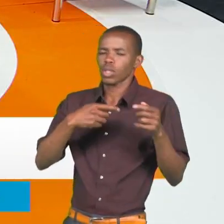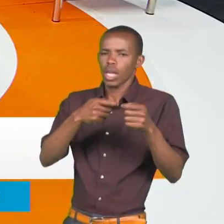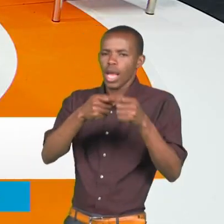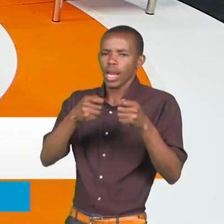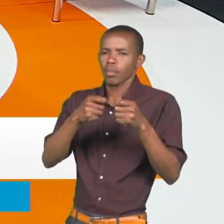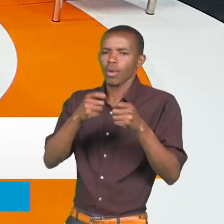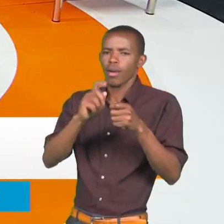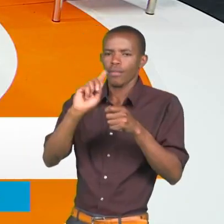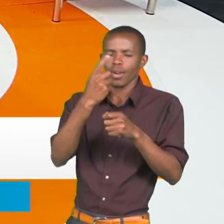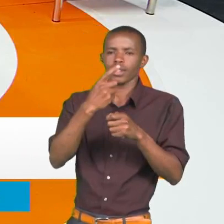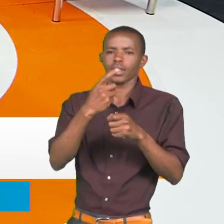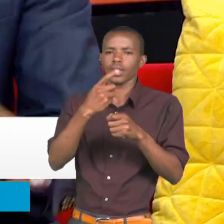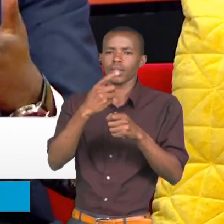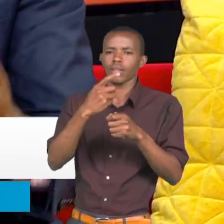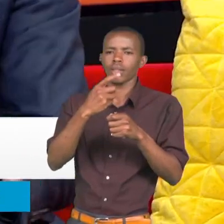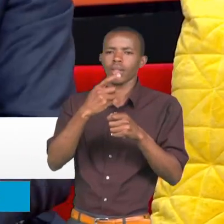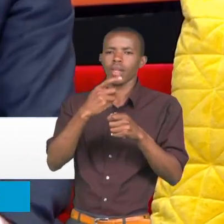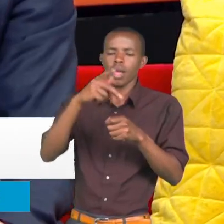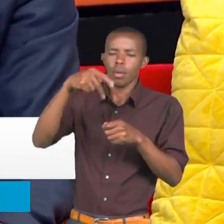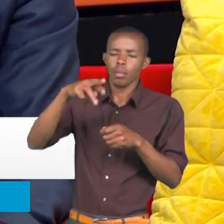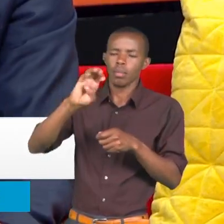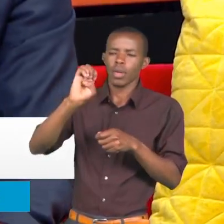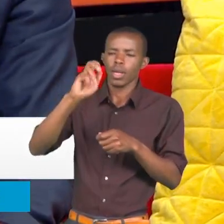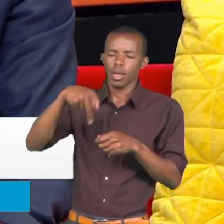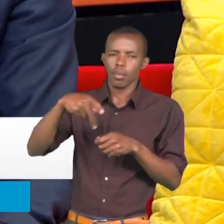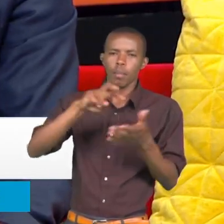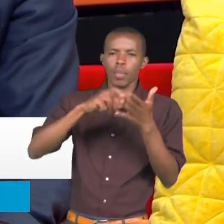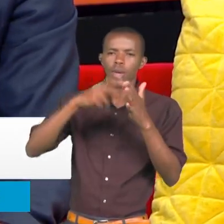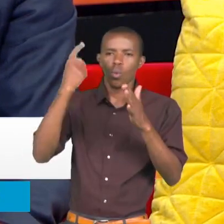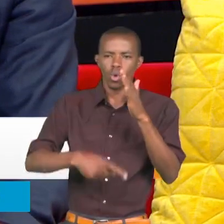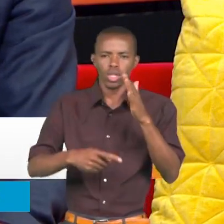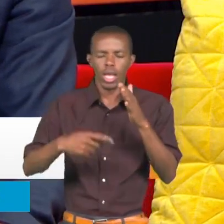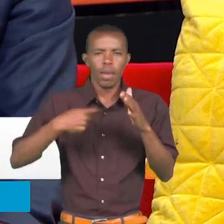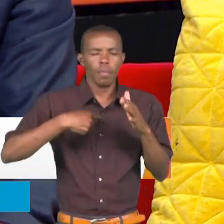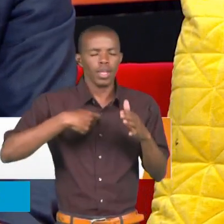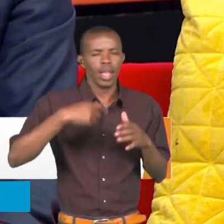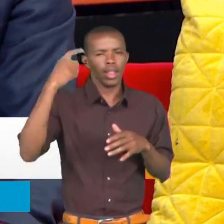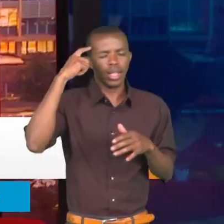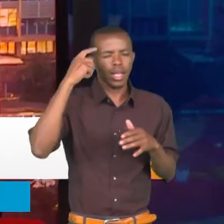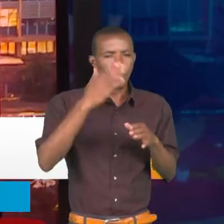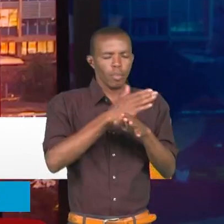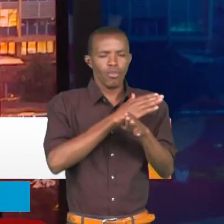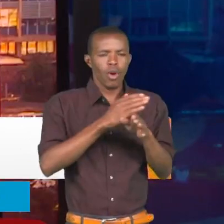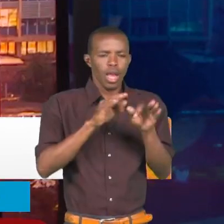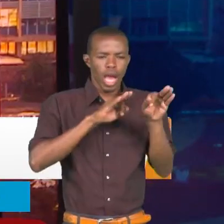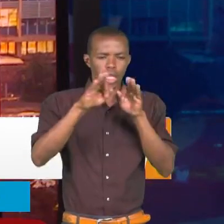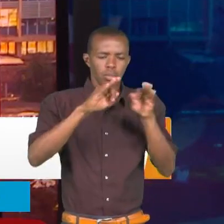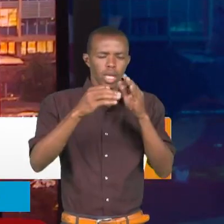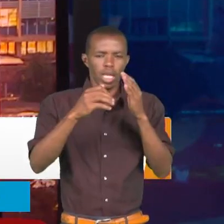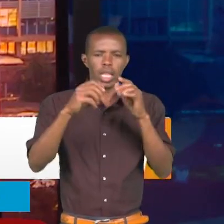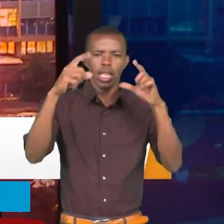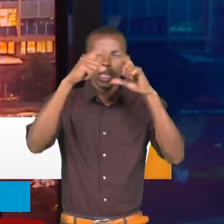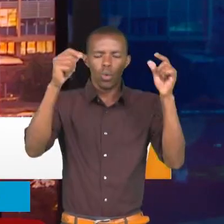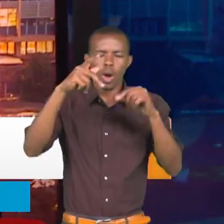because before we now go to the nitty-gritties, what is PrEP? Okay, I think before we understand about PrEP, it's good that we